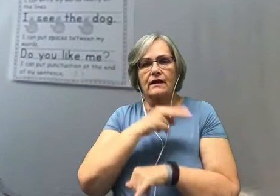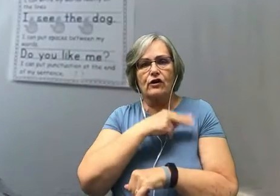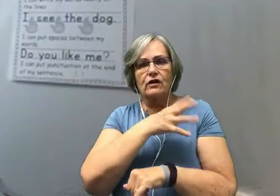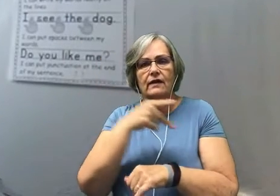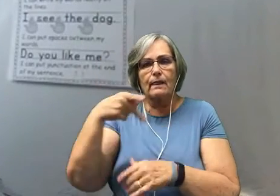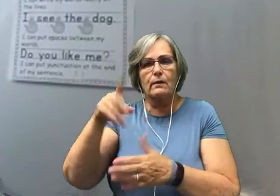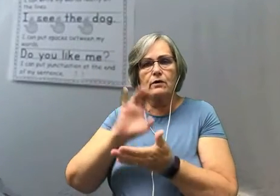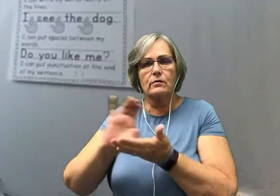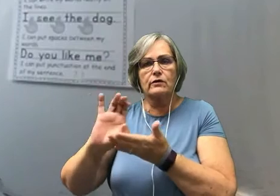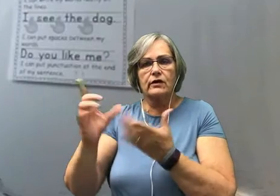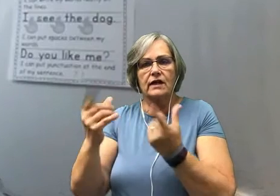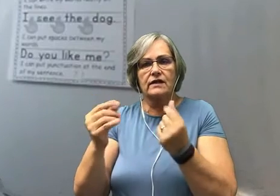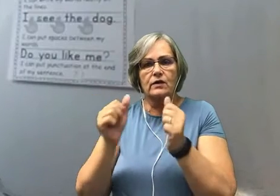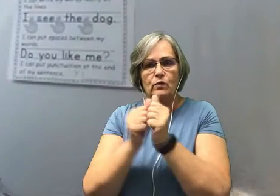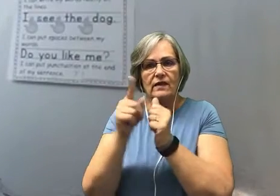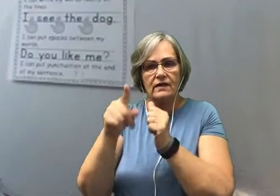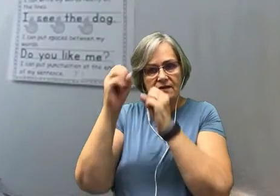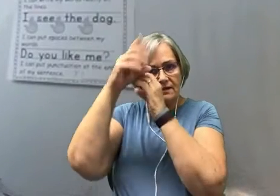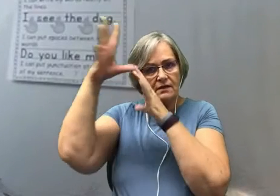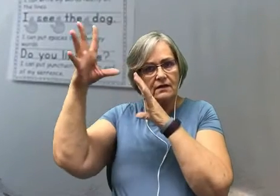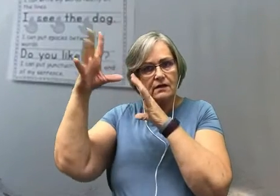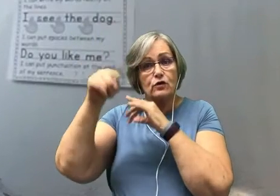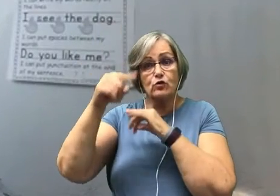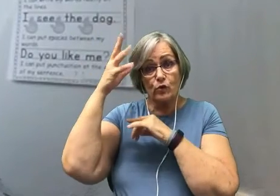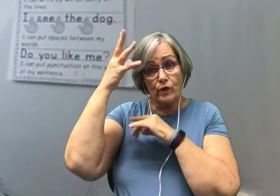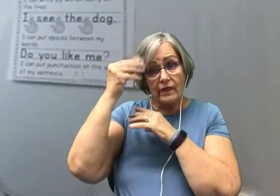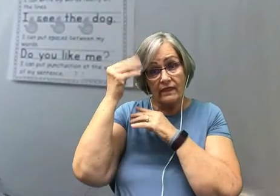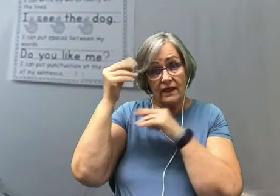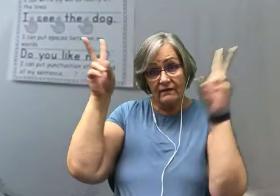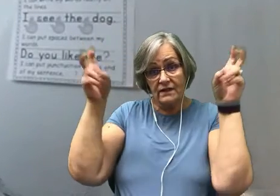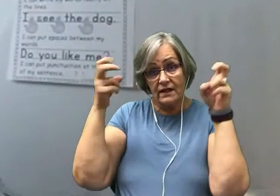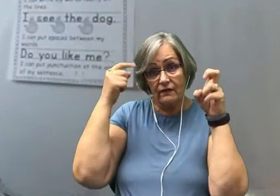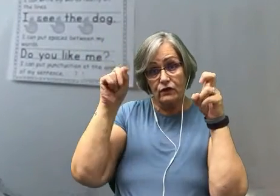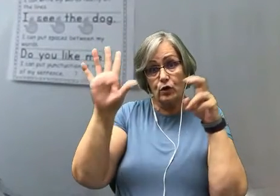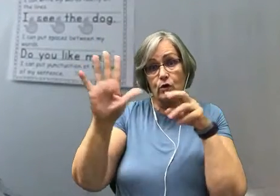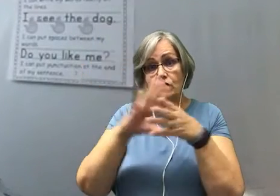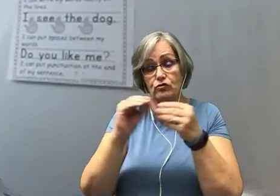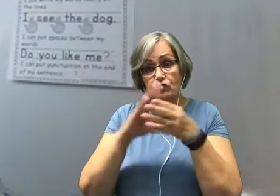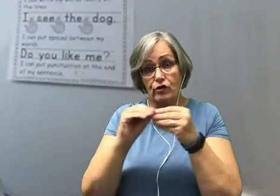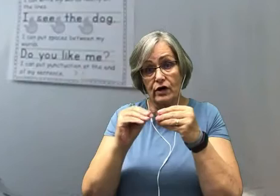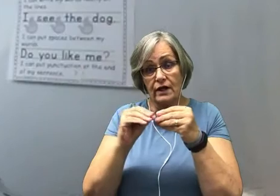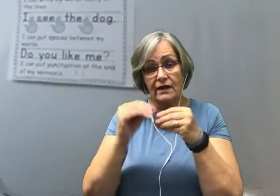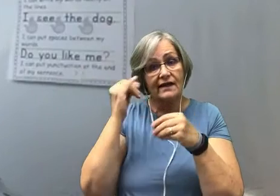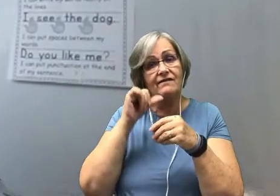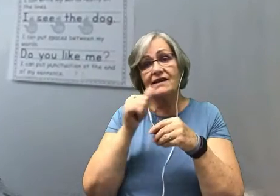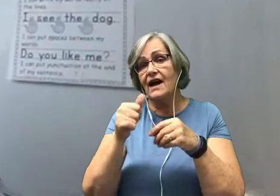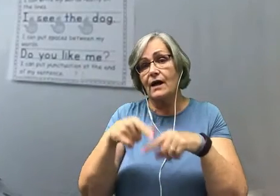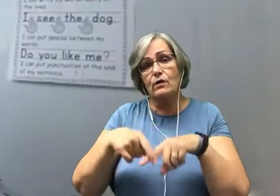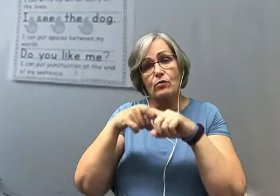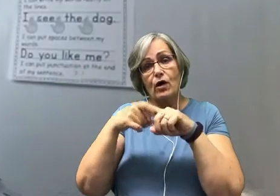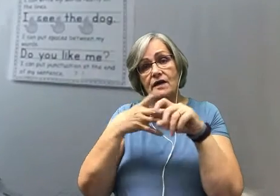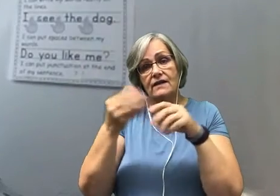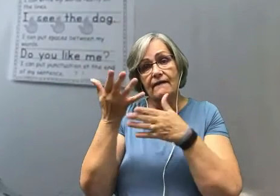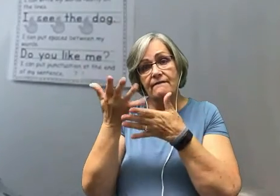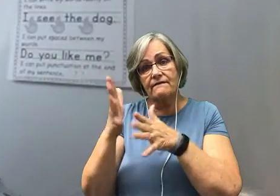and the Purple Crayon did with his imagination. Did you think of a title for your story? If not, go ahead and pause the